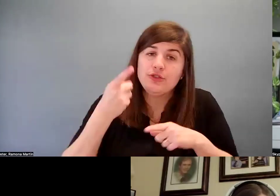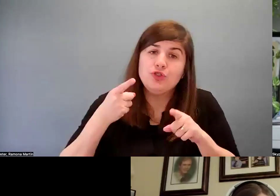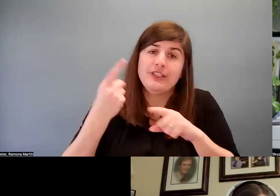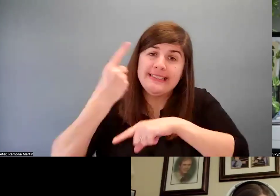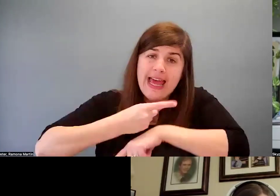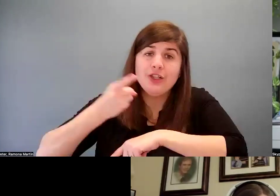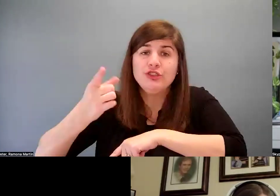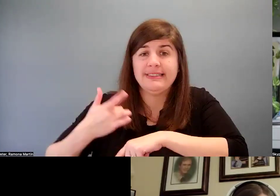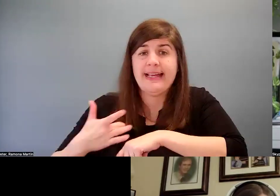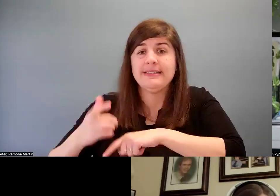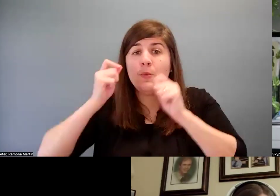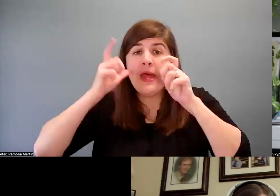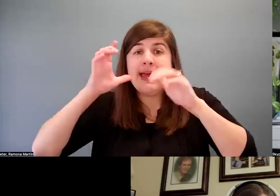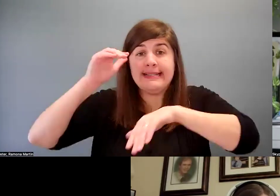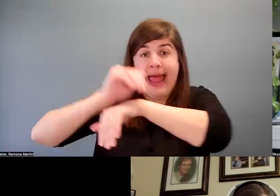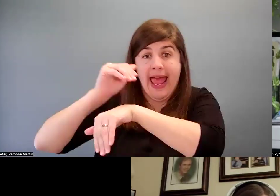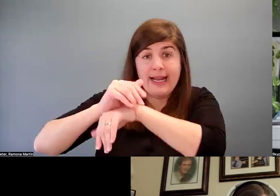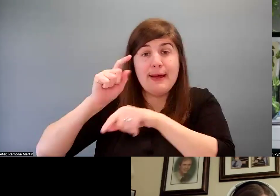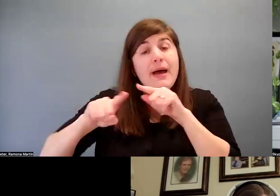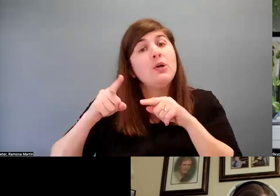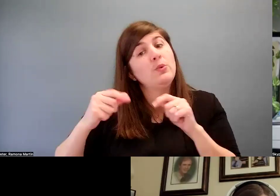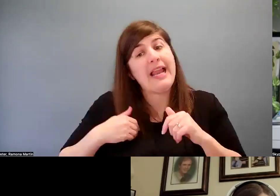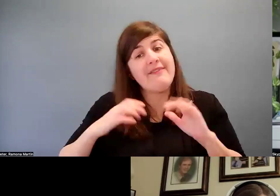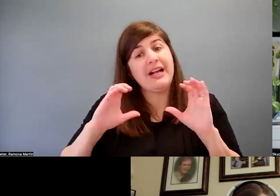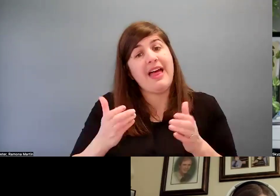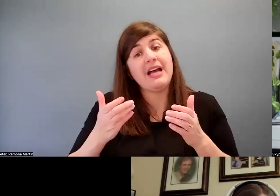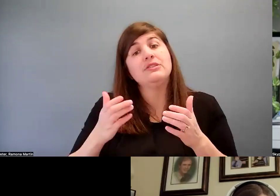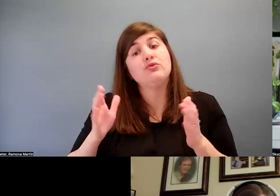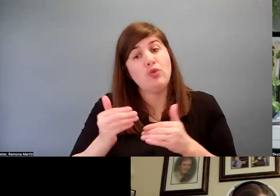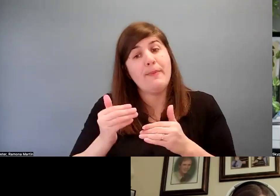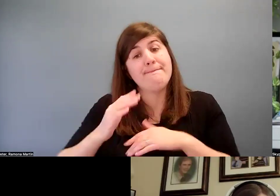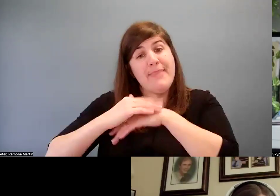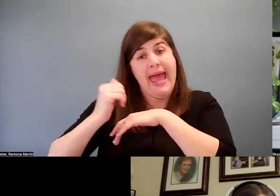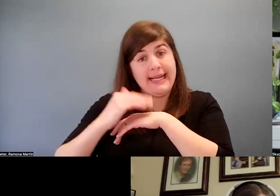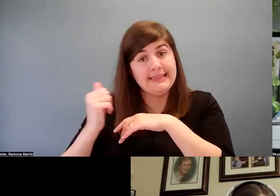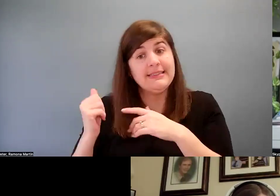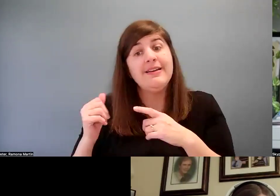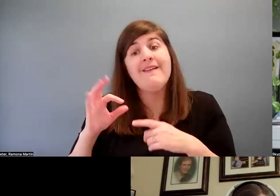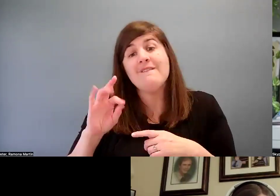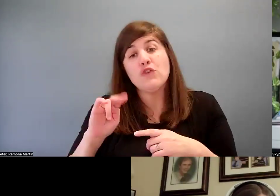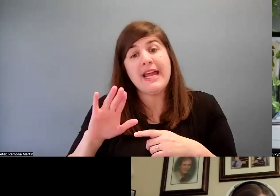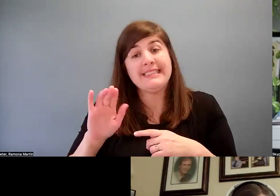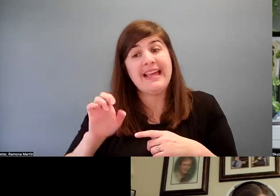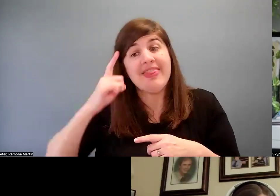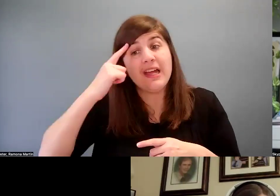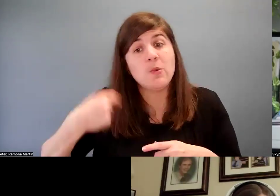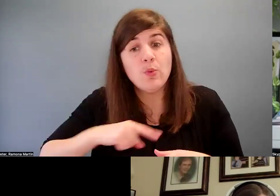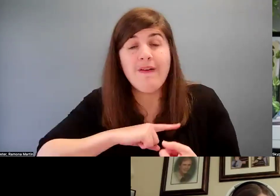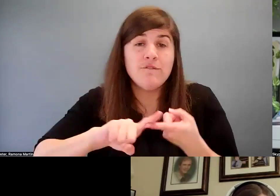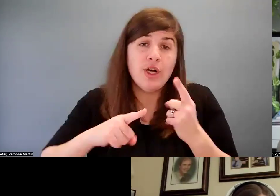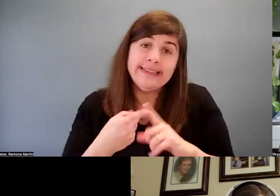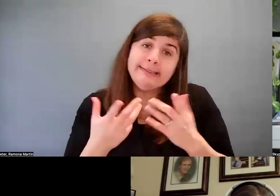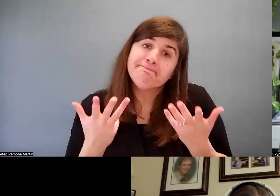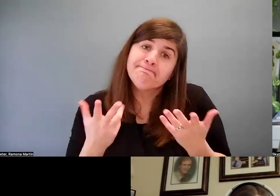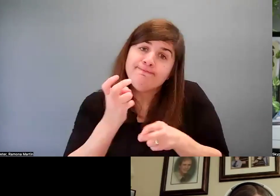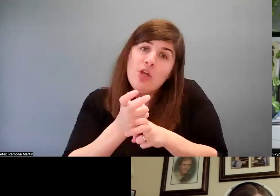nocturnal. But you can have a like a classroom pet bug. Does Francine think we're friends? Hard to say. I